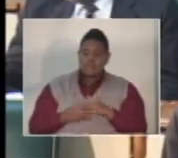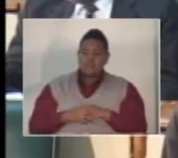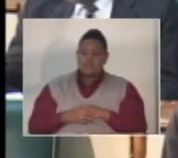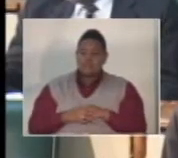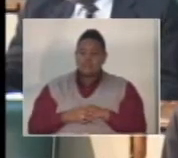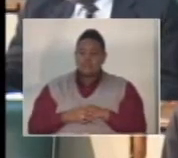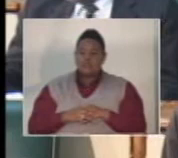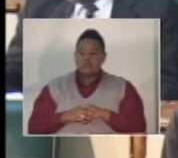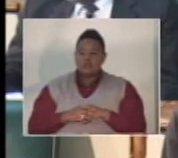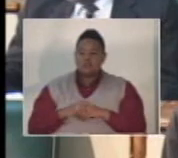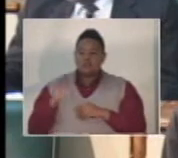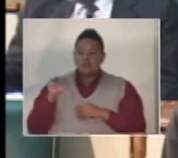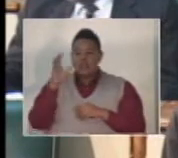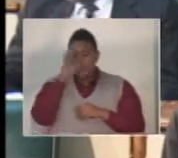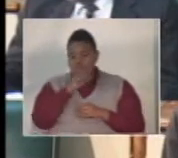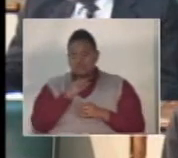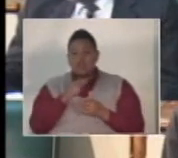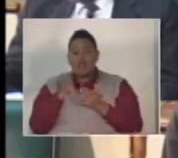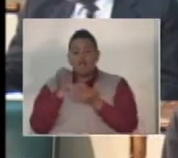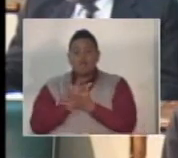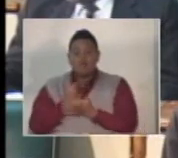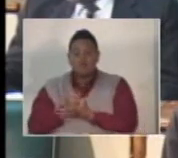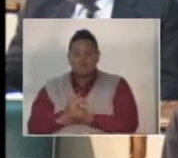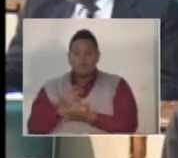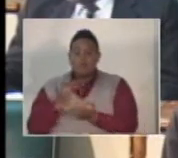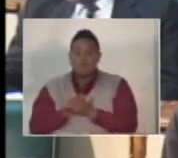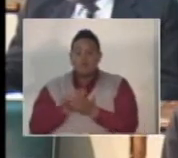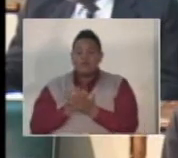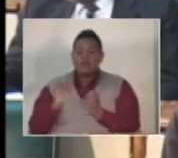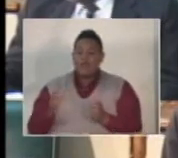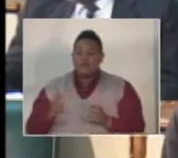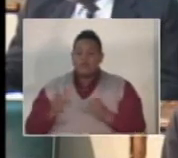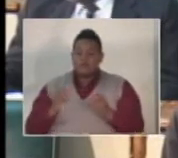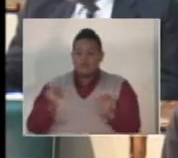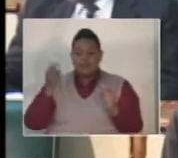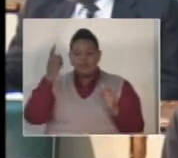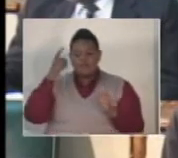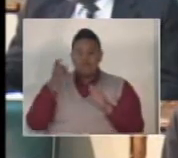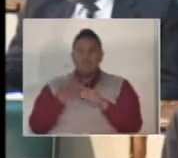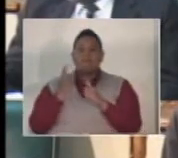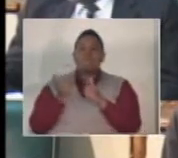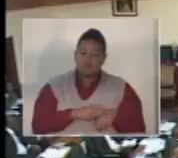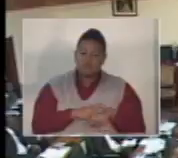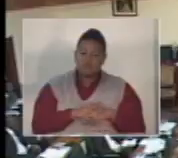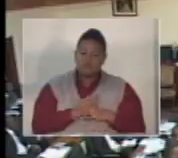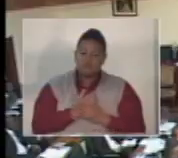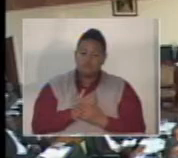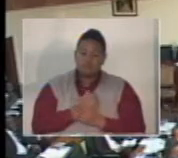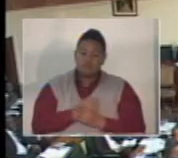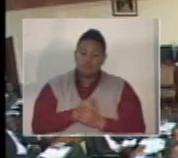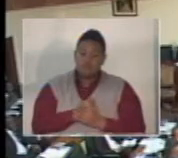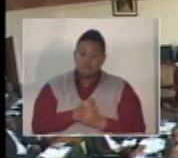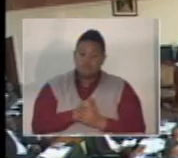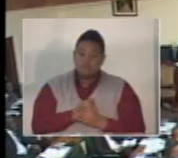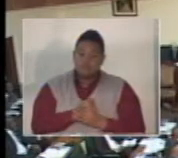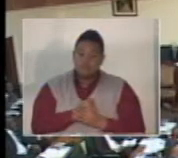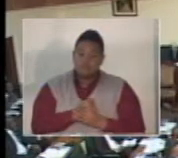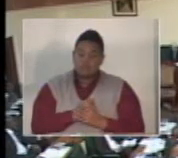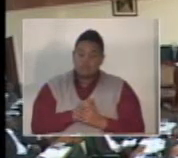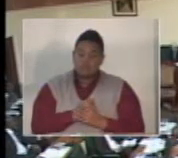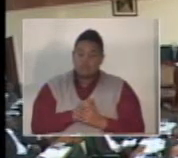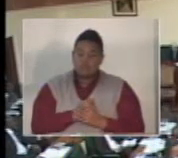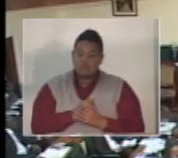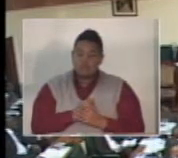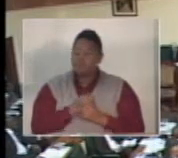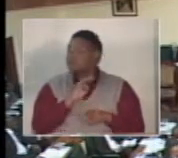the estimates are approved, so that money can be spent come the 1st of April. While closing the